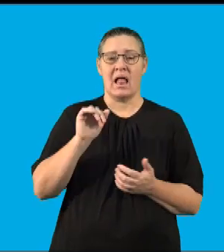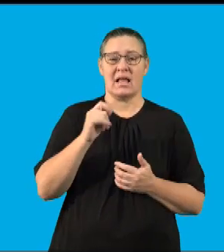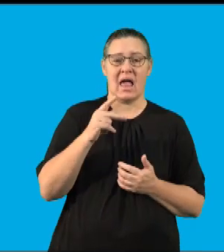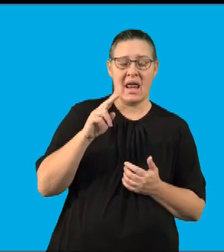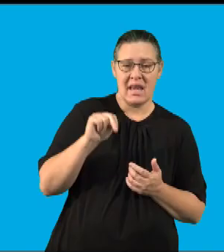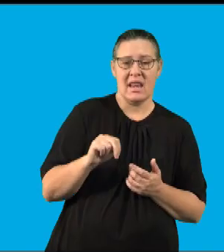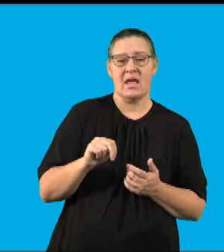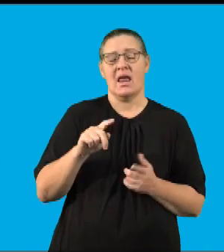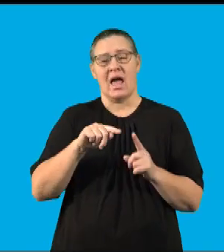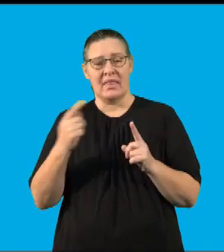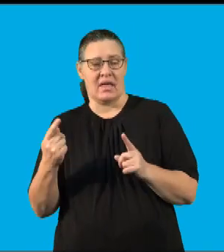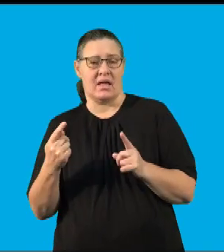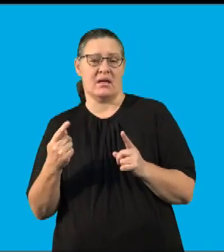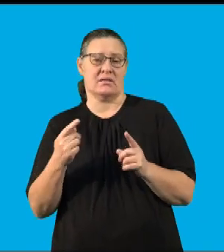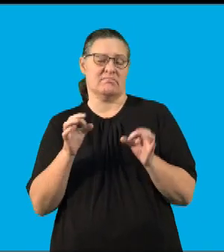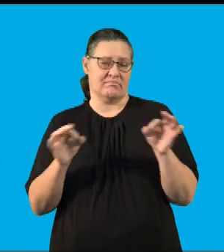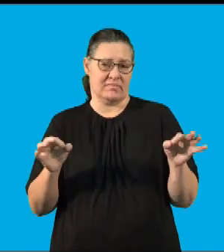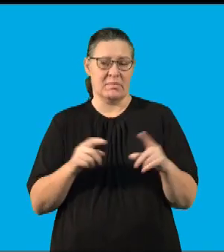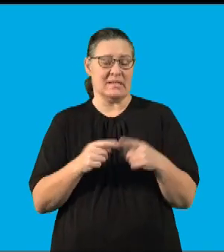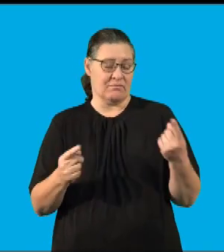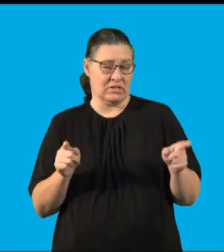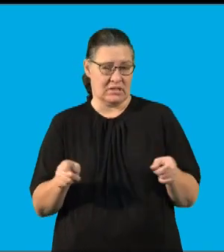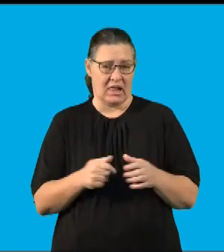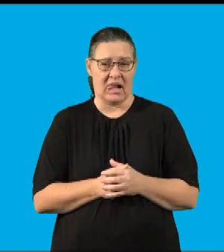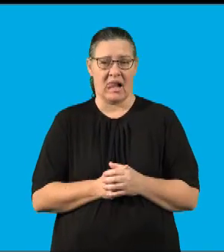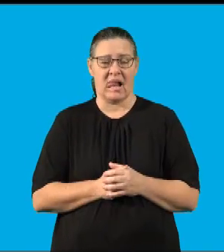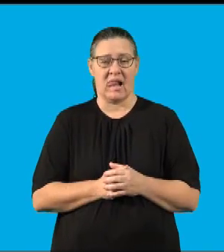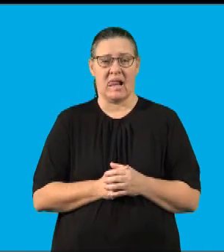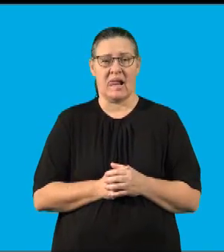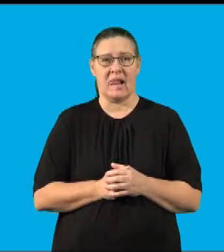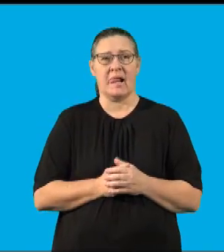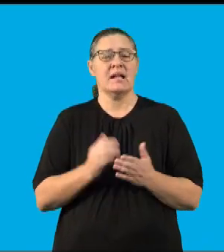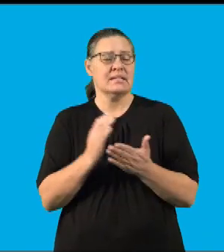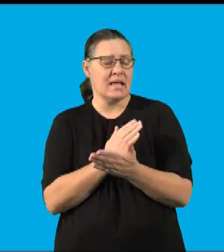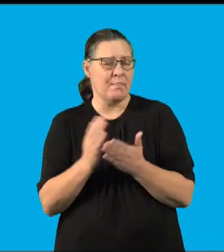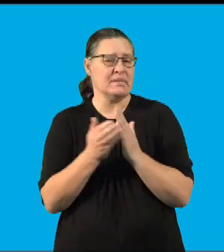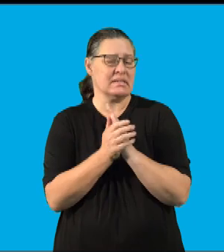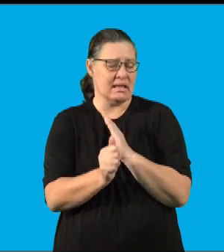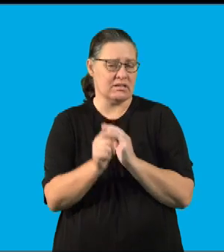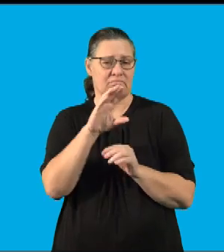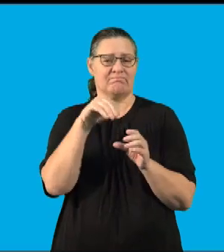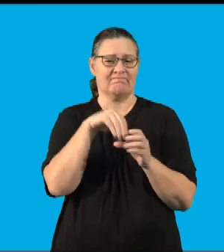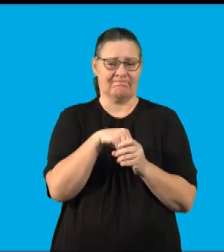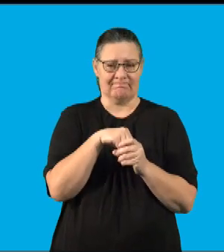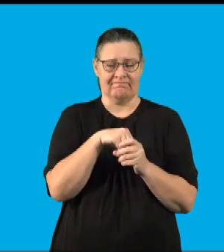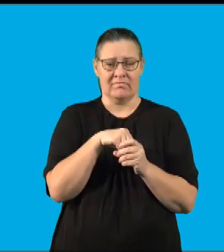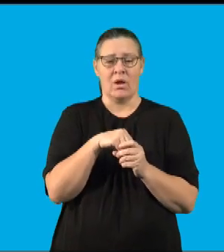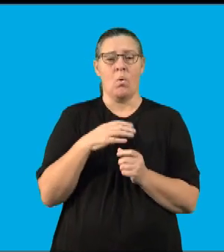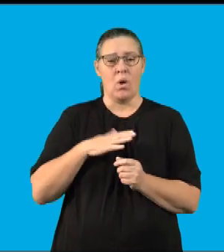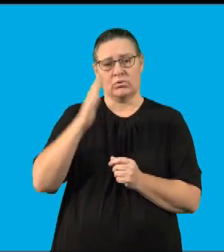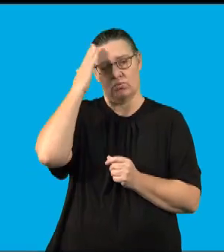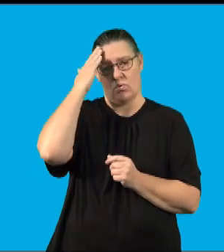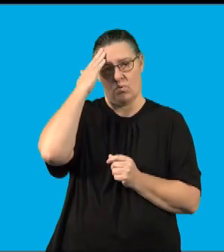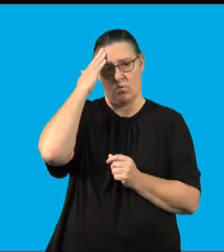acids, those are different homologous series. Again, throughout this lesson, there are certain skills that you want to engage, and there are